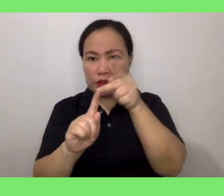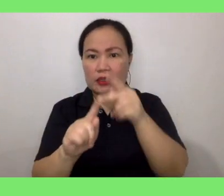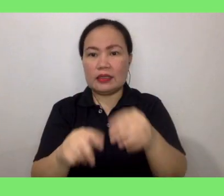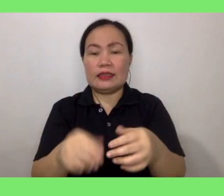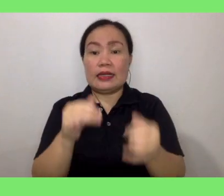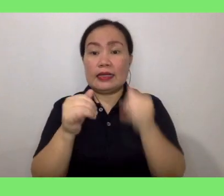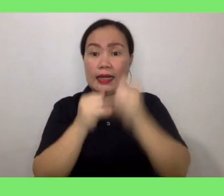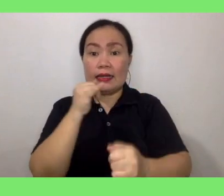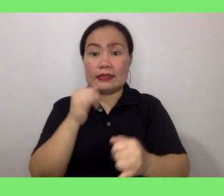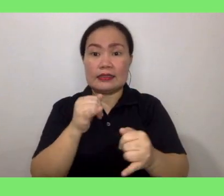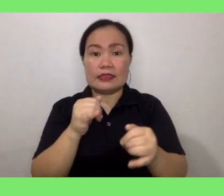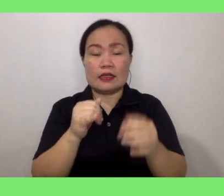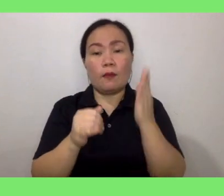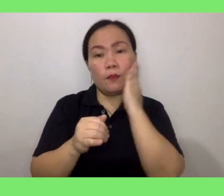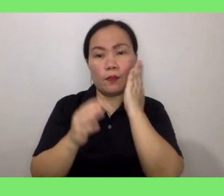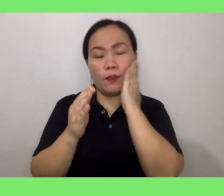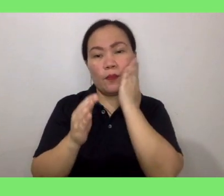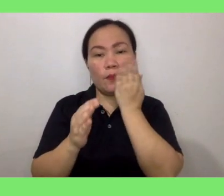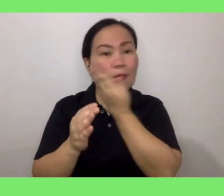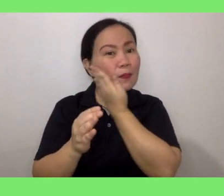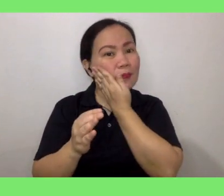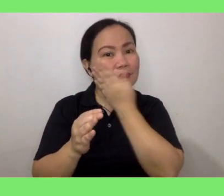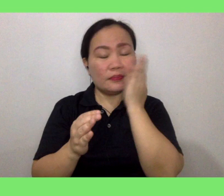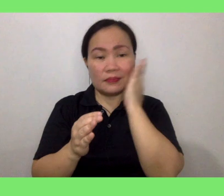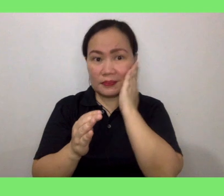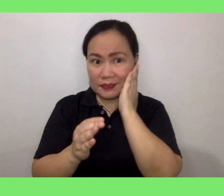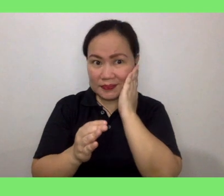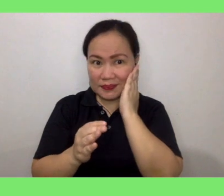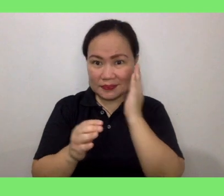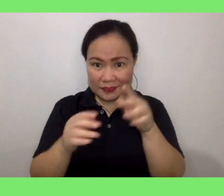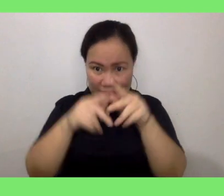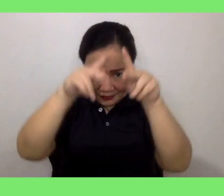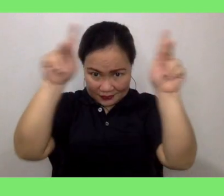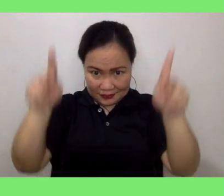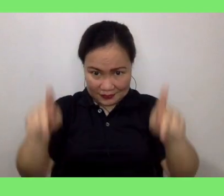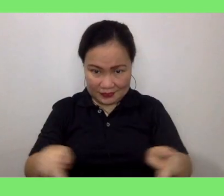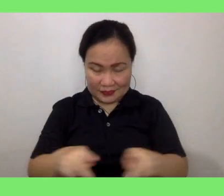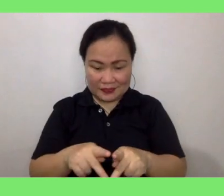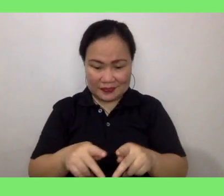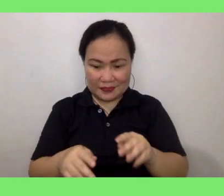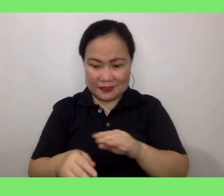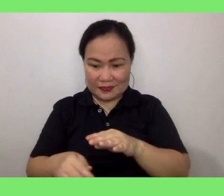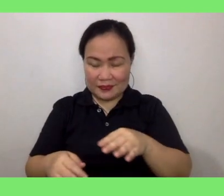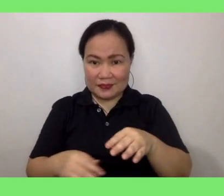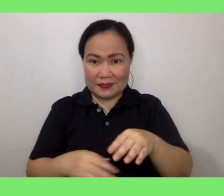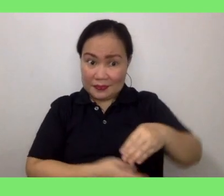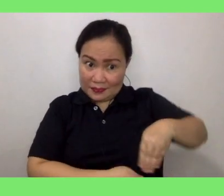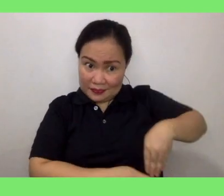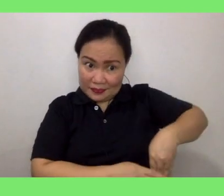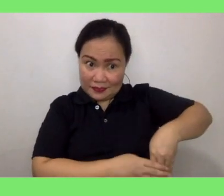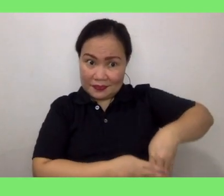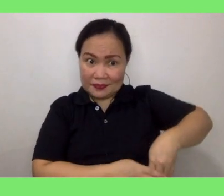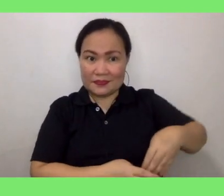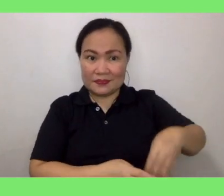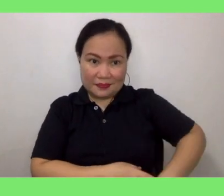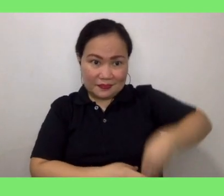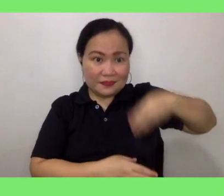handkerchief. That is, so kung meron kayong panyo, if you will look at your